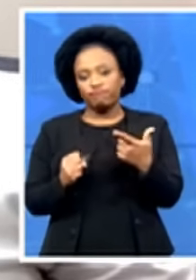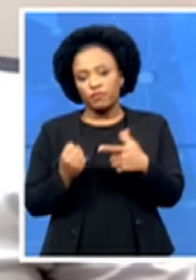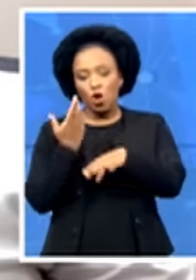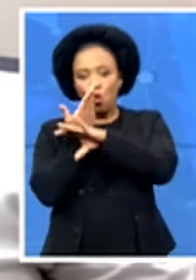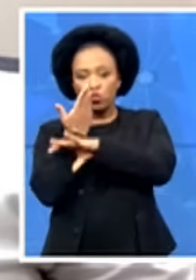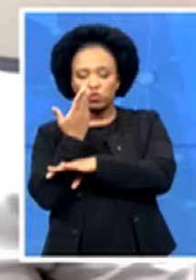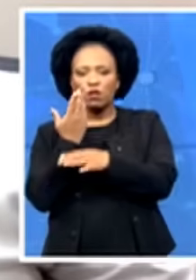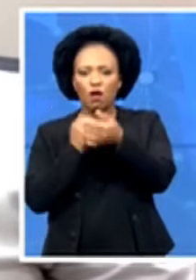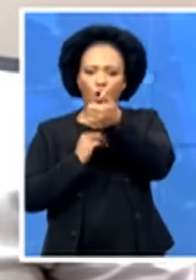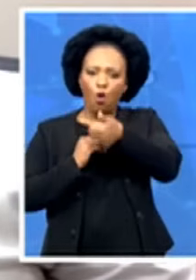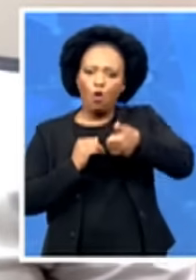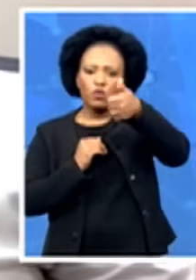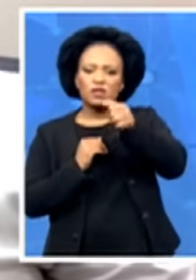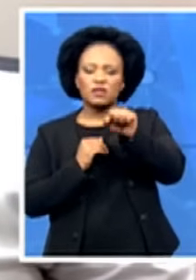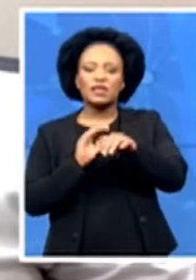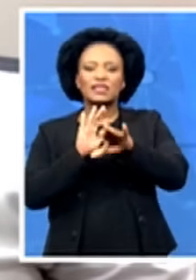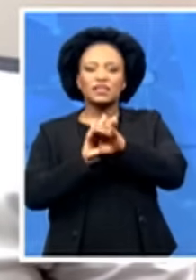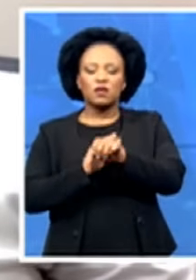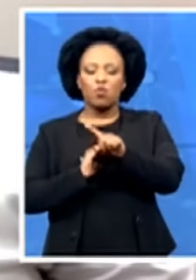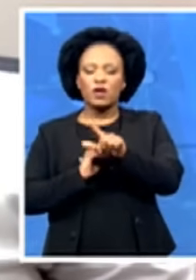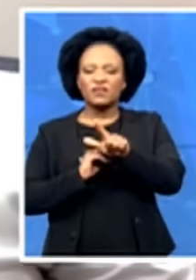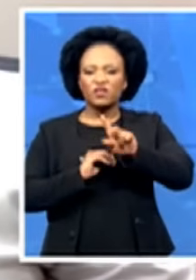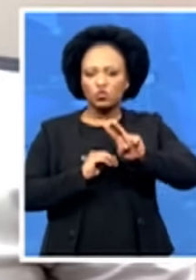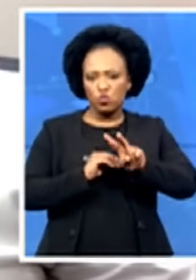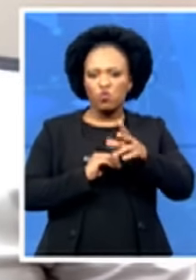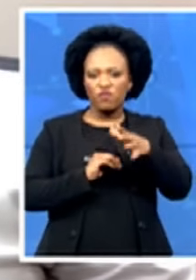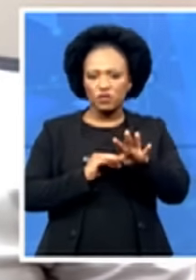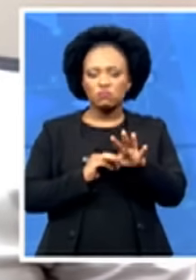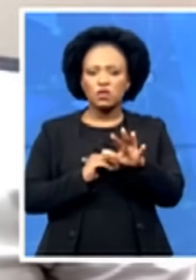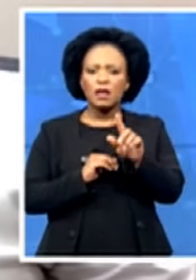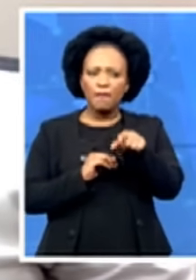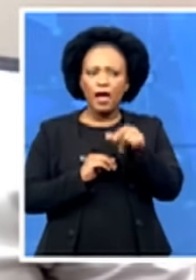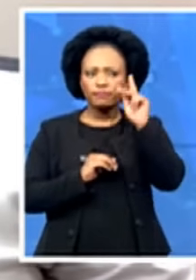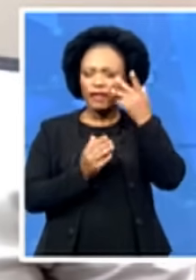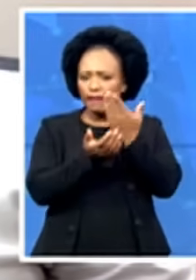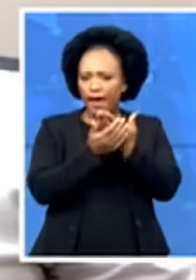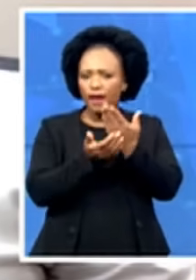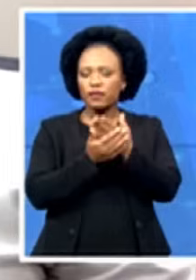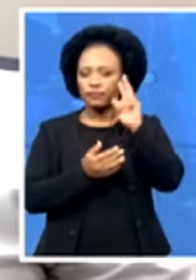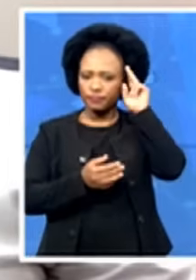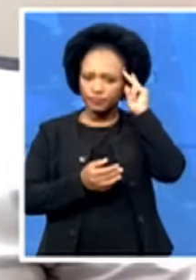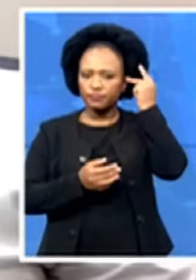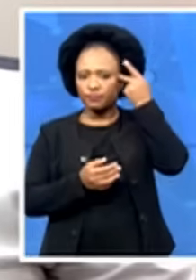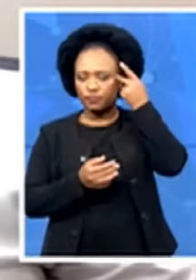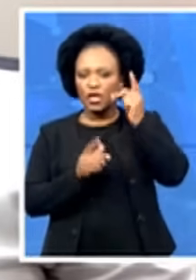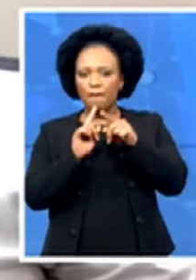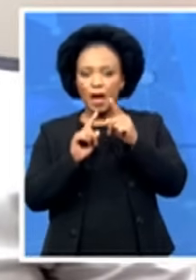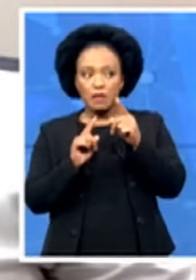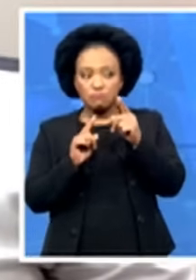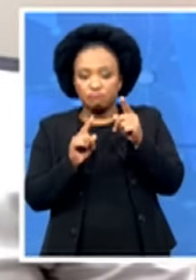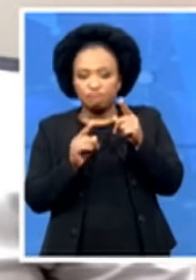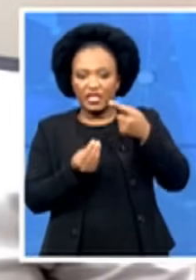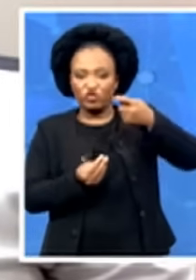172 of the Constitution to reconsider its position. The judgment that it has made, it is even